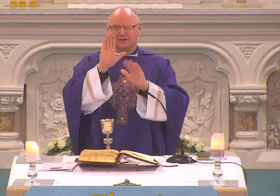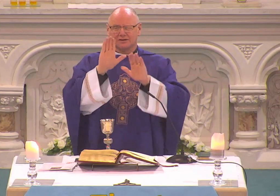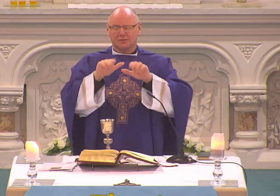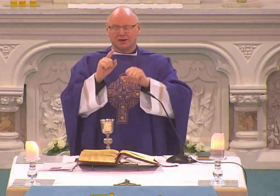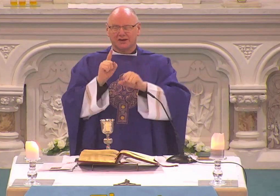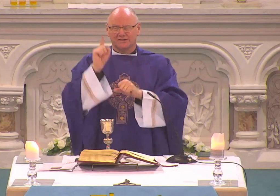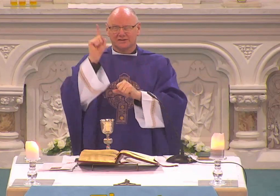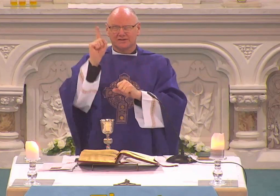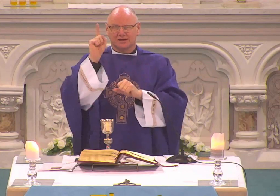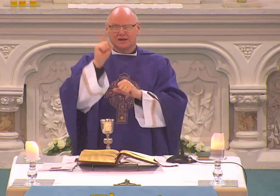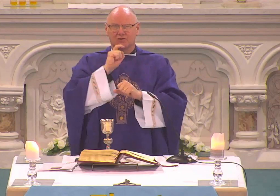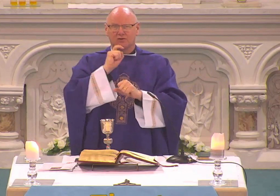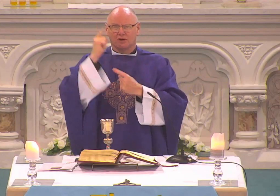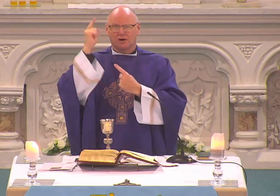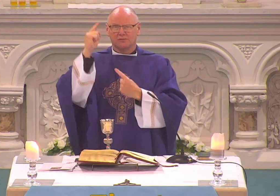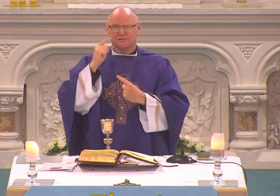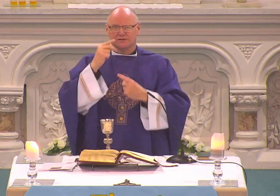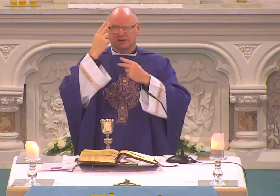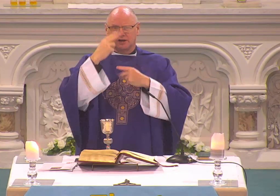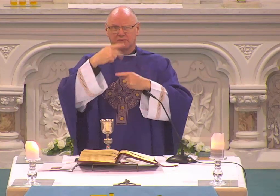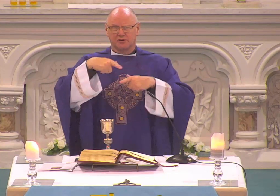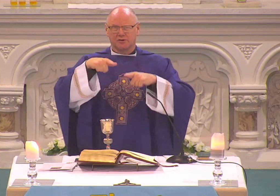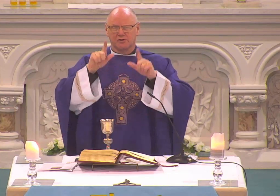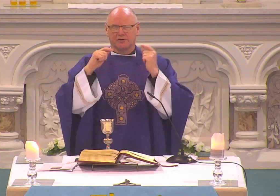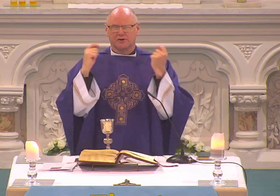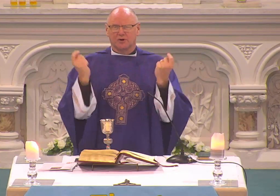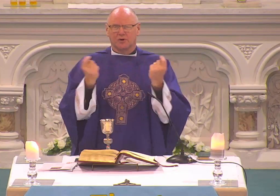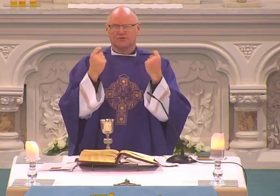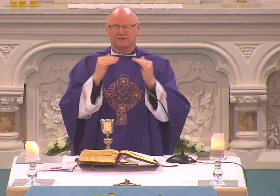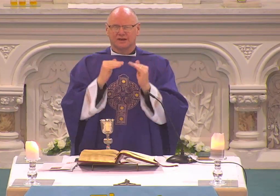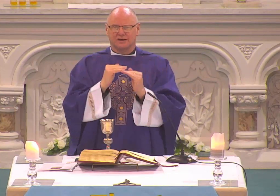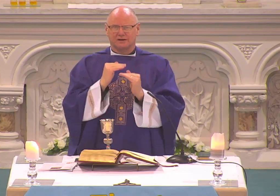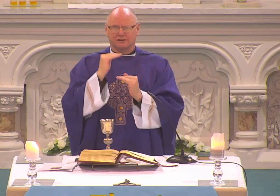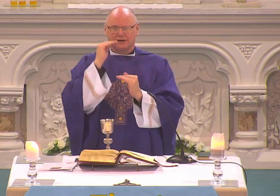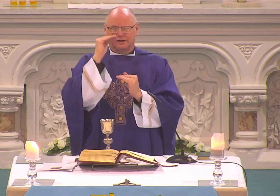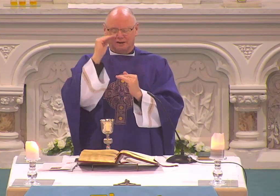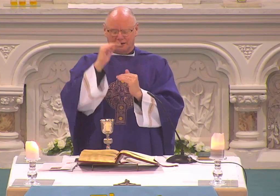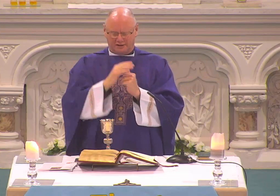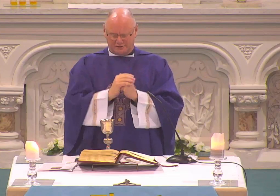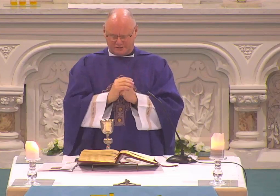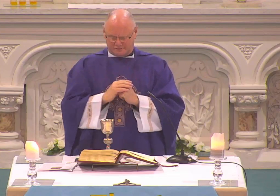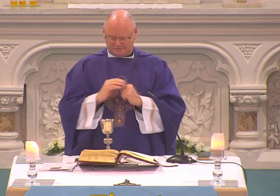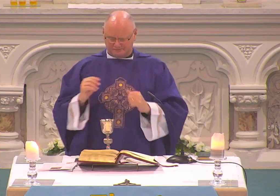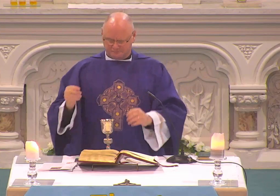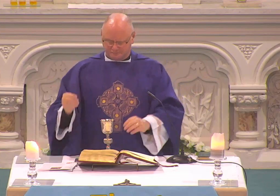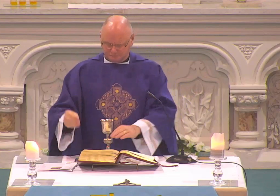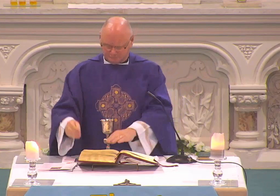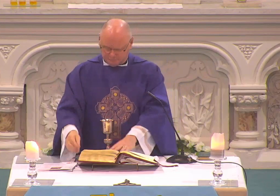highest. Blessed is he who comes in the name of the Lord. Hosanna in the highest.